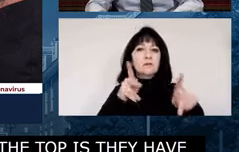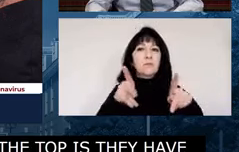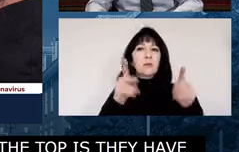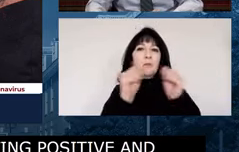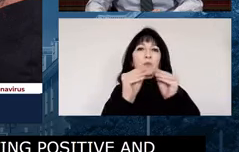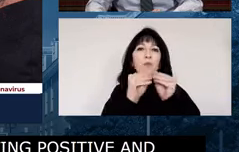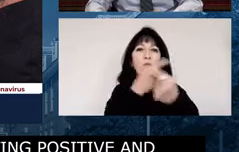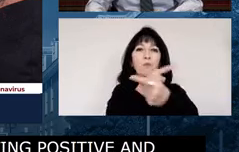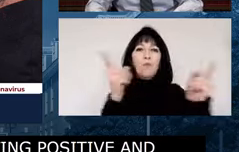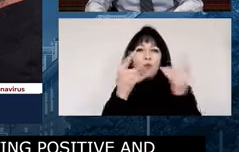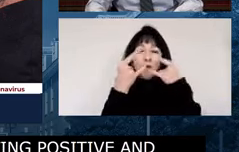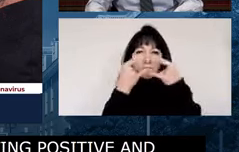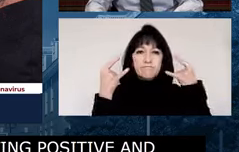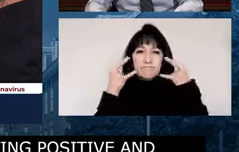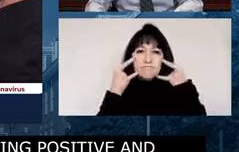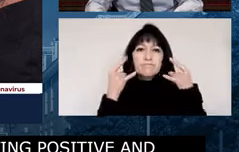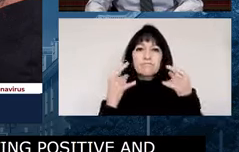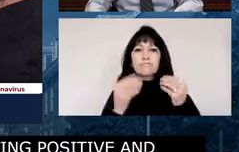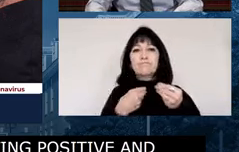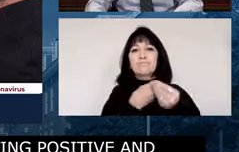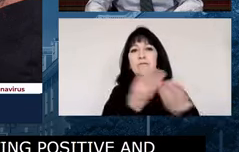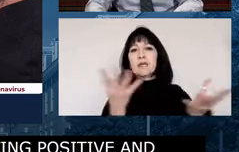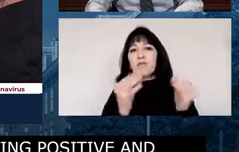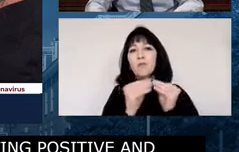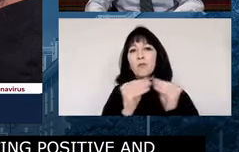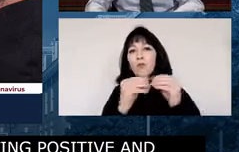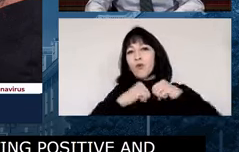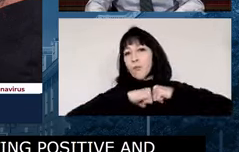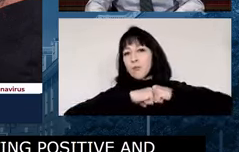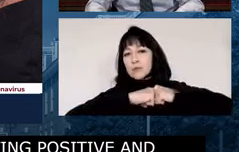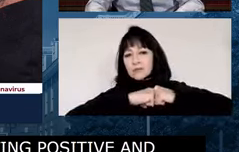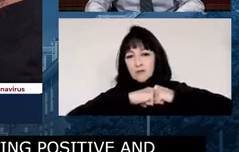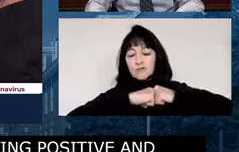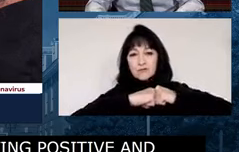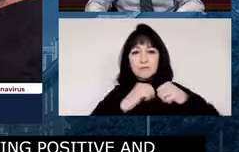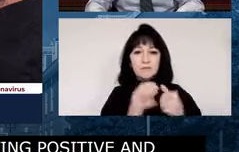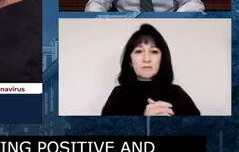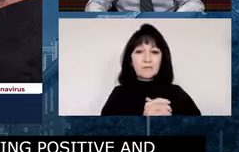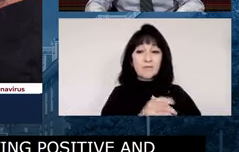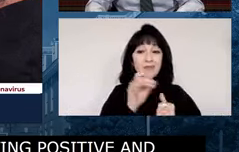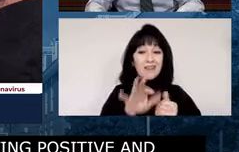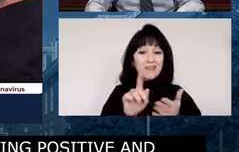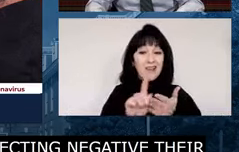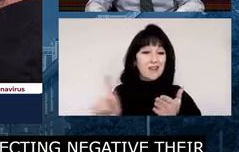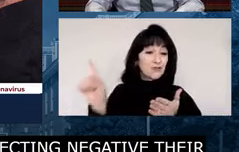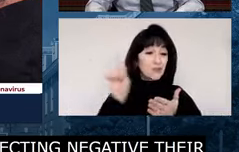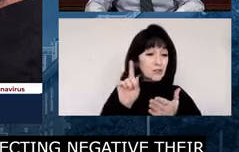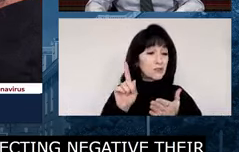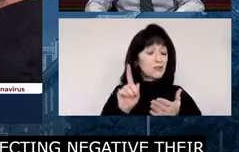members at their quarterly meeting just last week, similar reports in terms of the